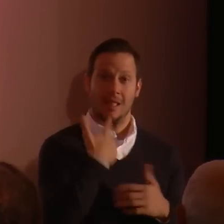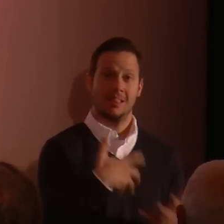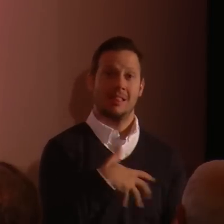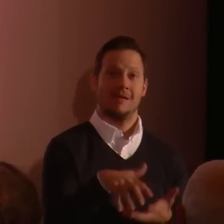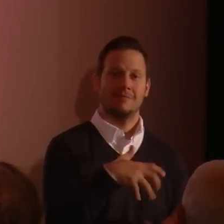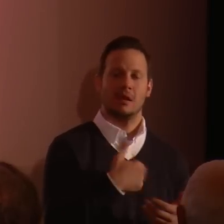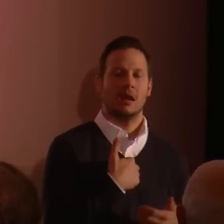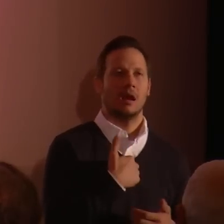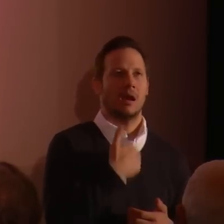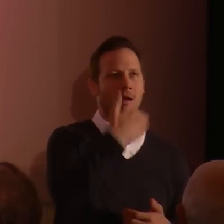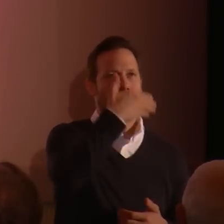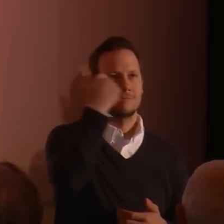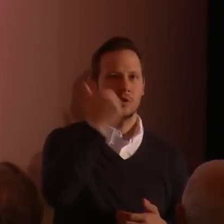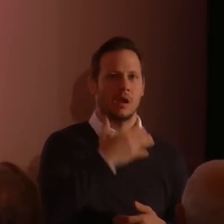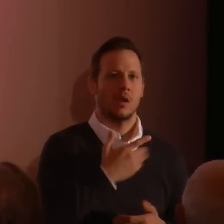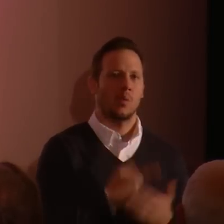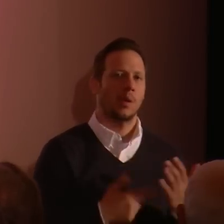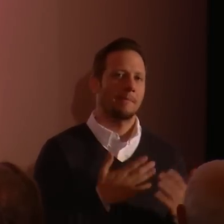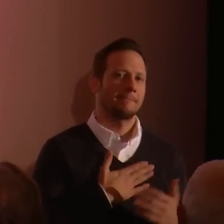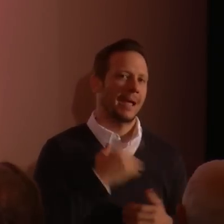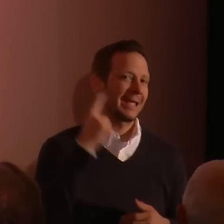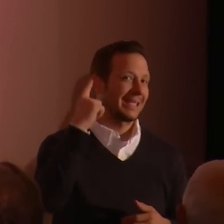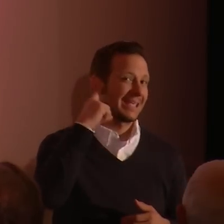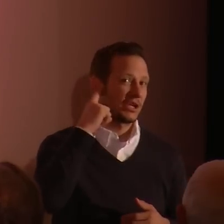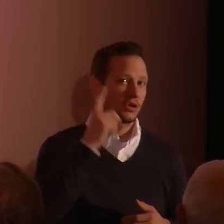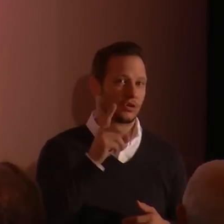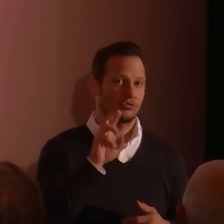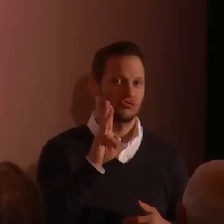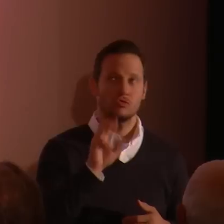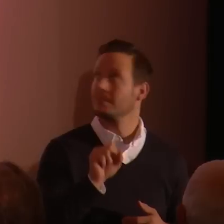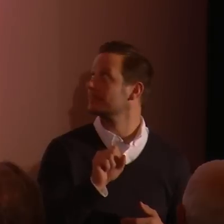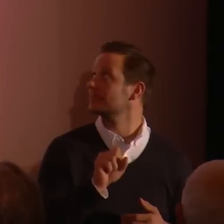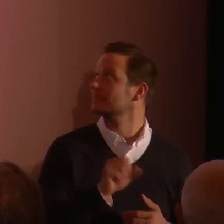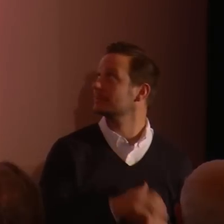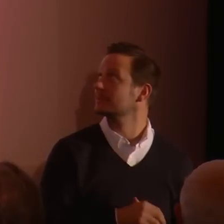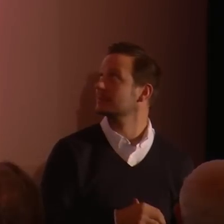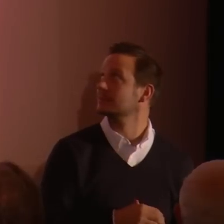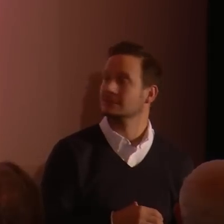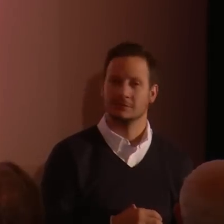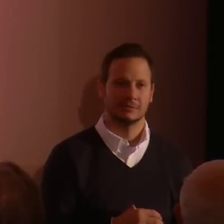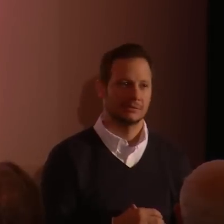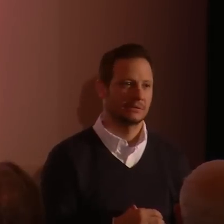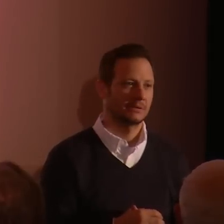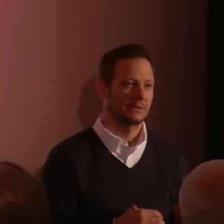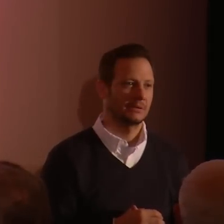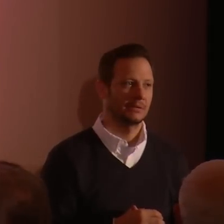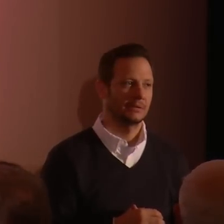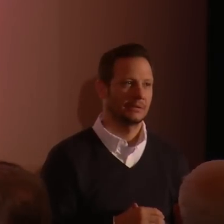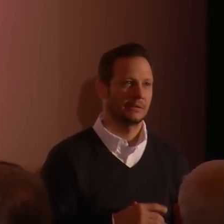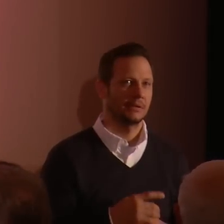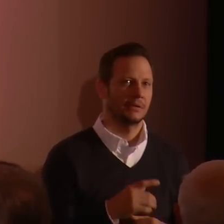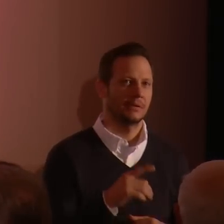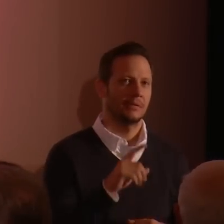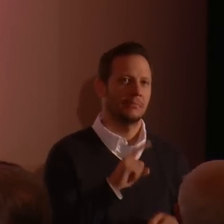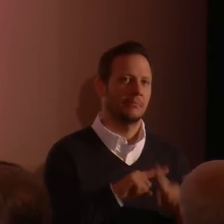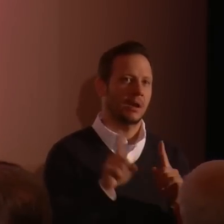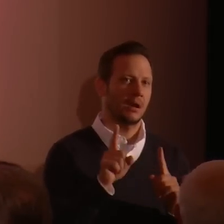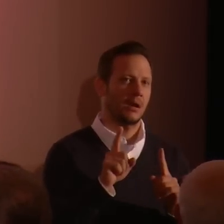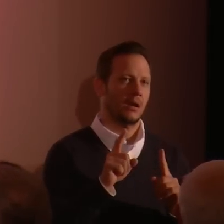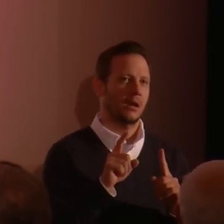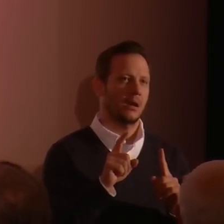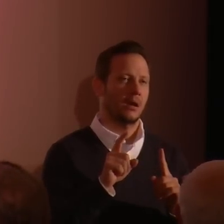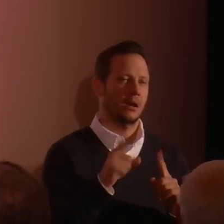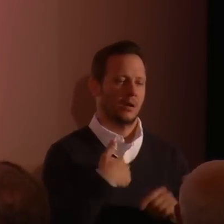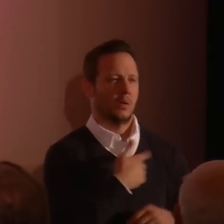I forgot where my eardrums were. I apparently dropped them down about 12 inches. So, but you know, when I watch that,